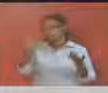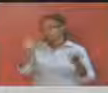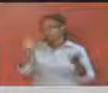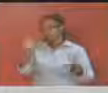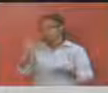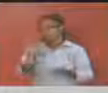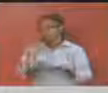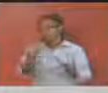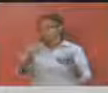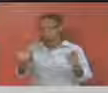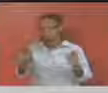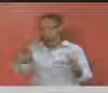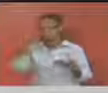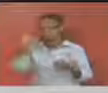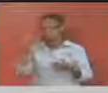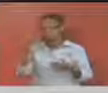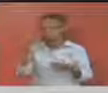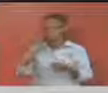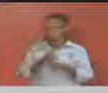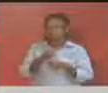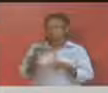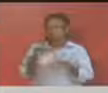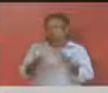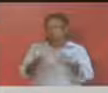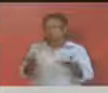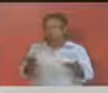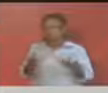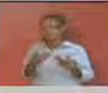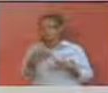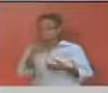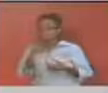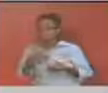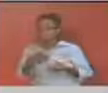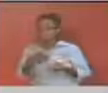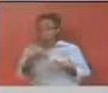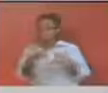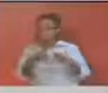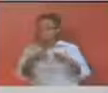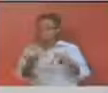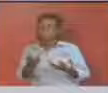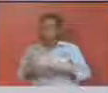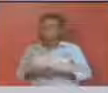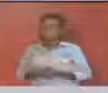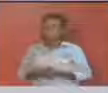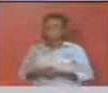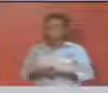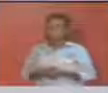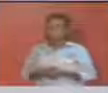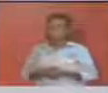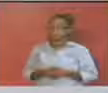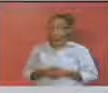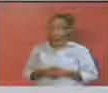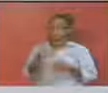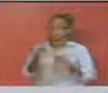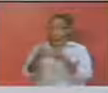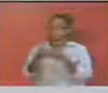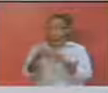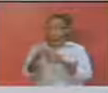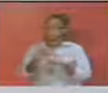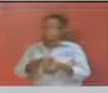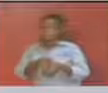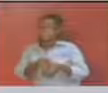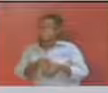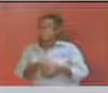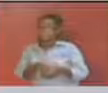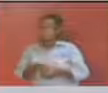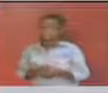global advice is take it while you can get it. Okay, thank you very much. Thank you very much, Minister. And we're close to the end of time, so please,